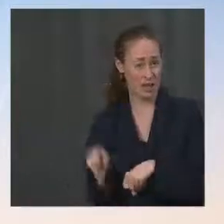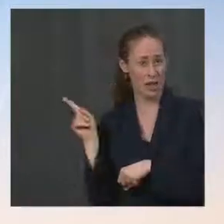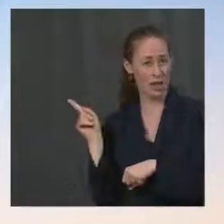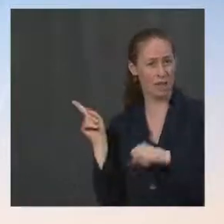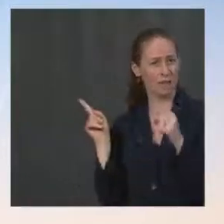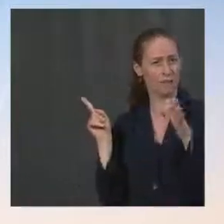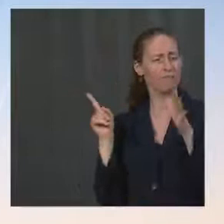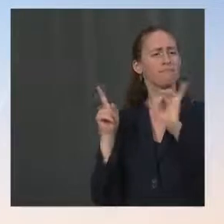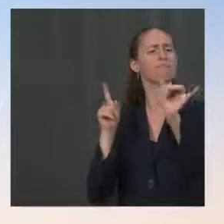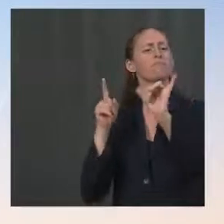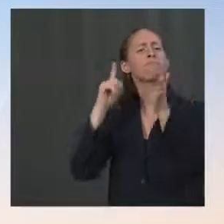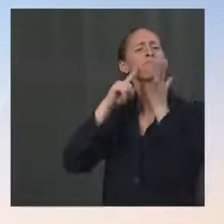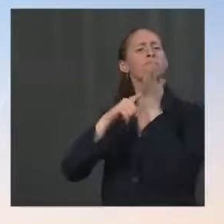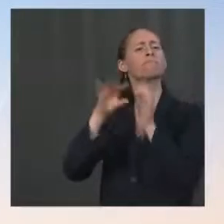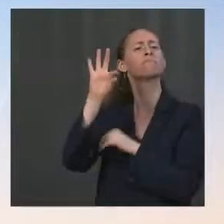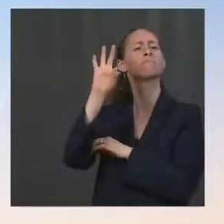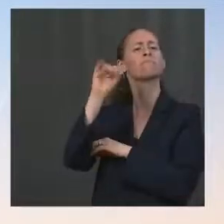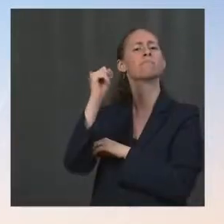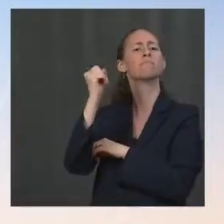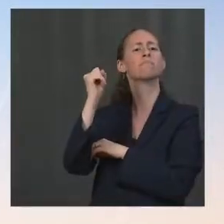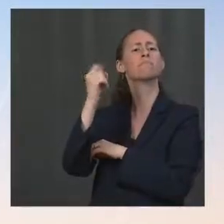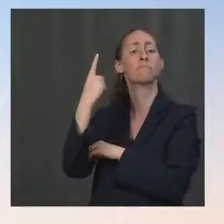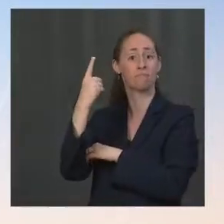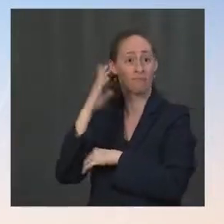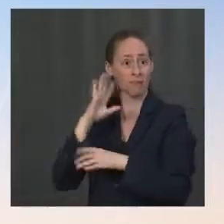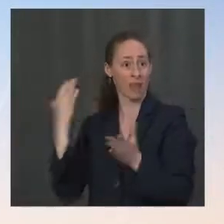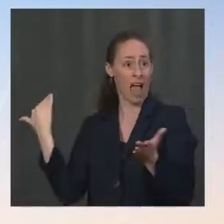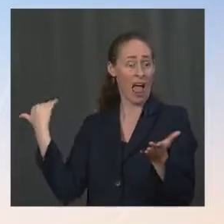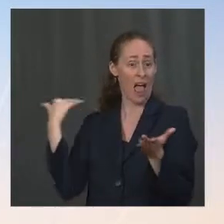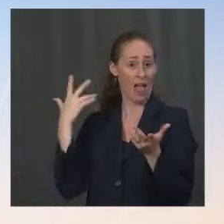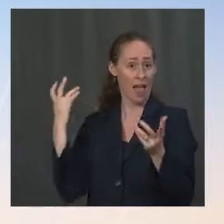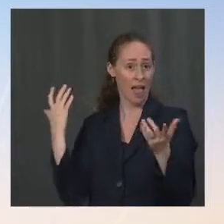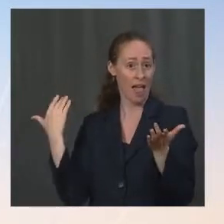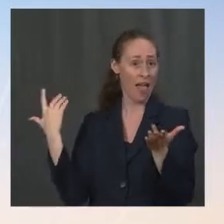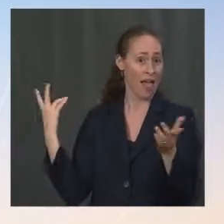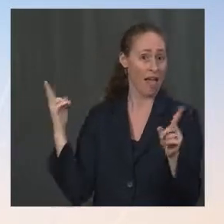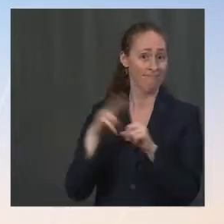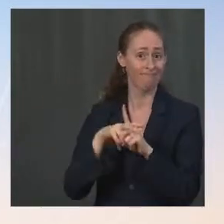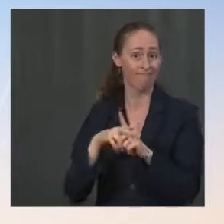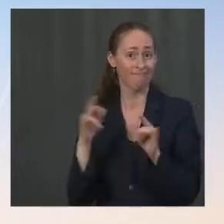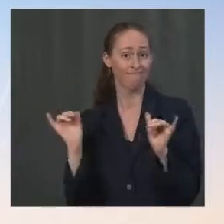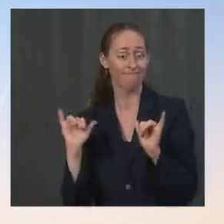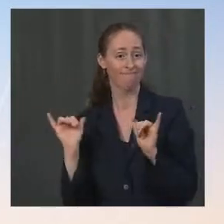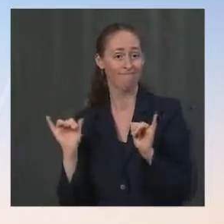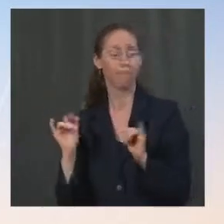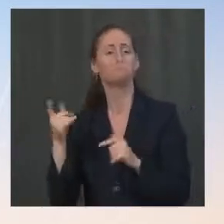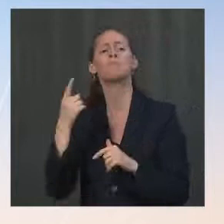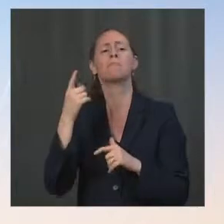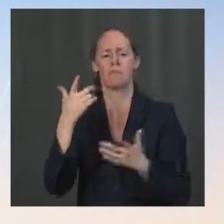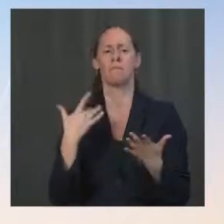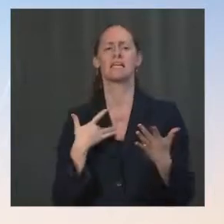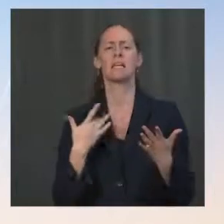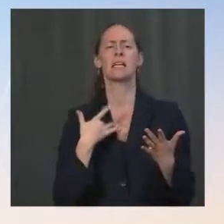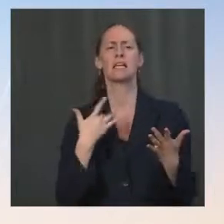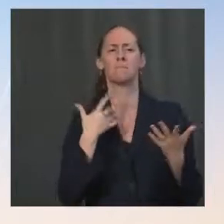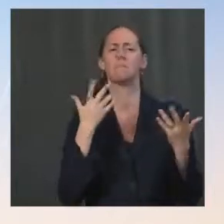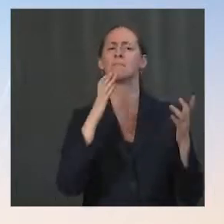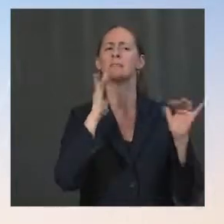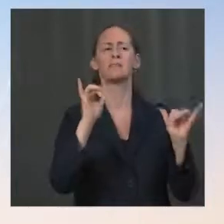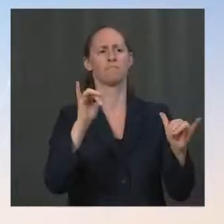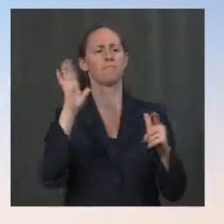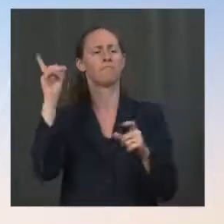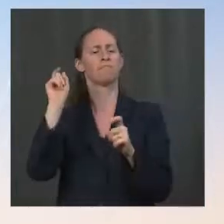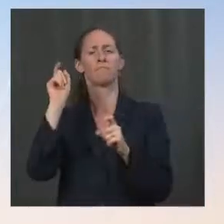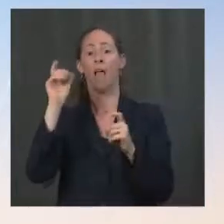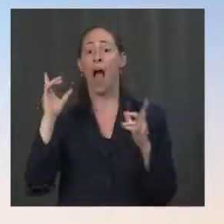so? I can just assure you the President and the military feel they have all the authorities they need to attack ISIS-K. Go ahead. To follow up